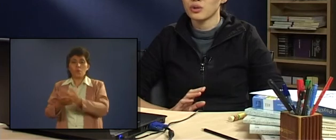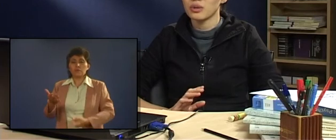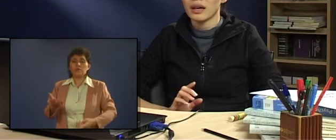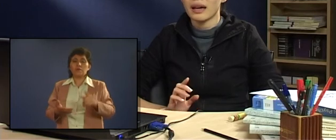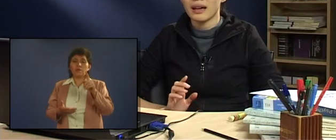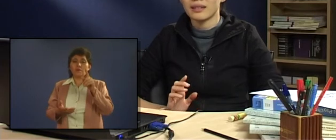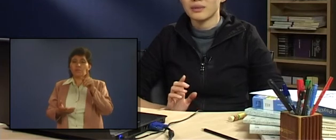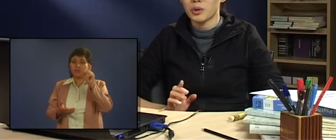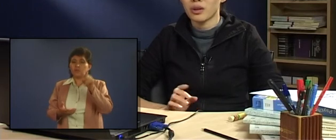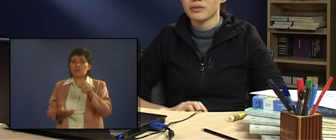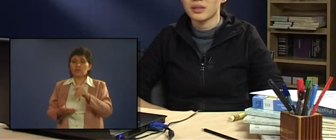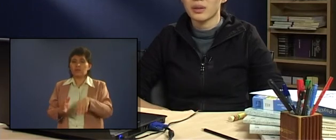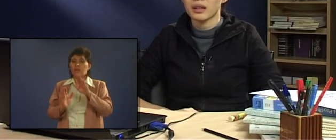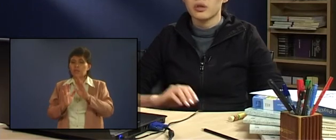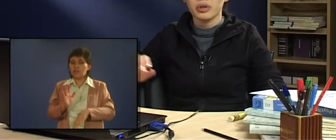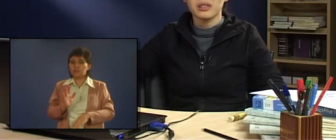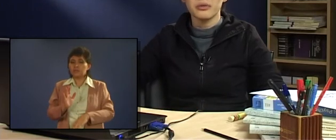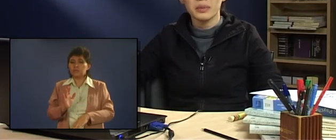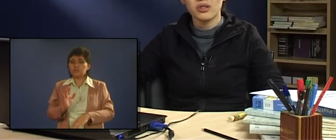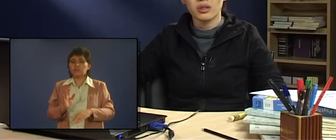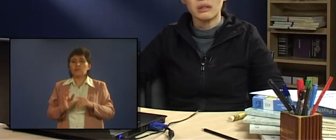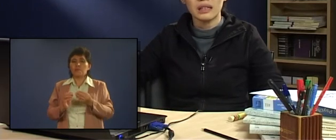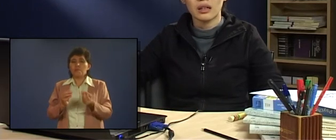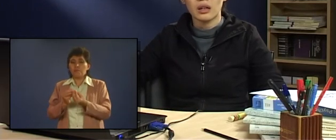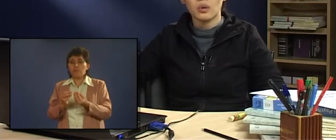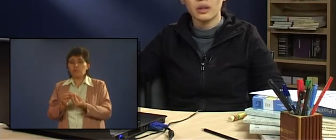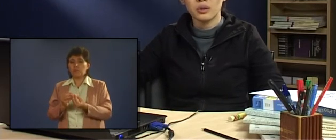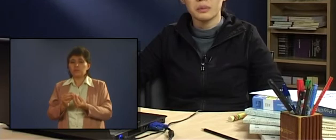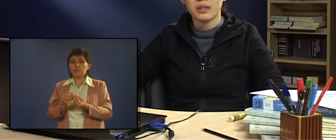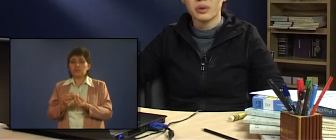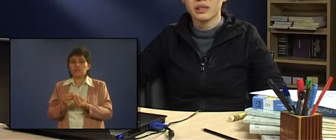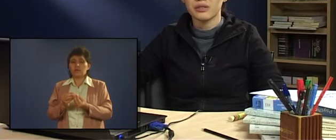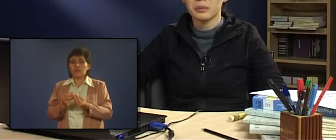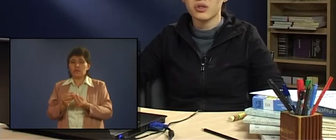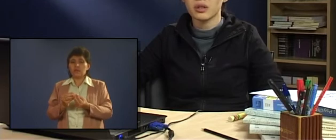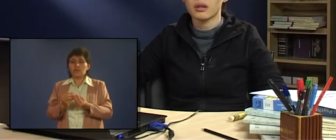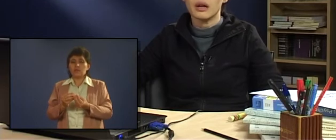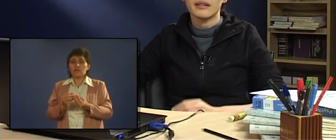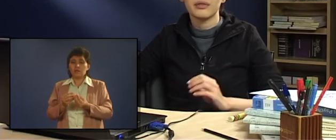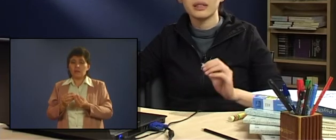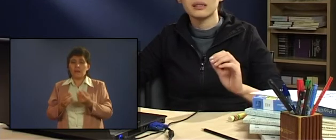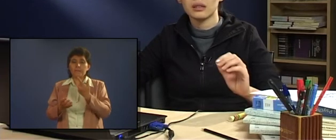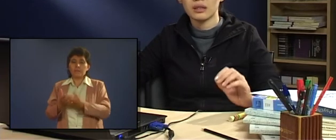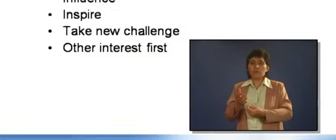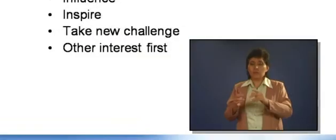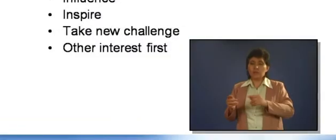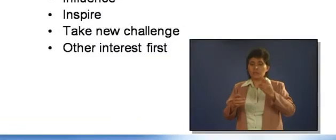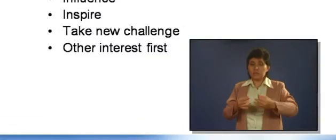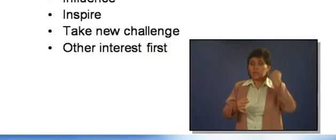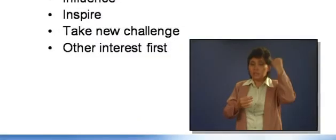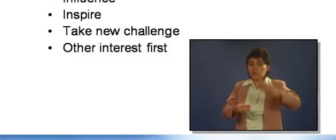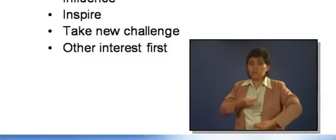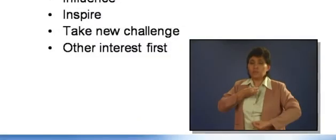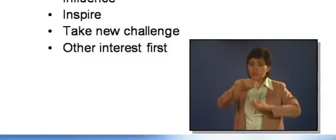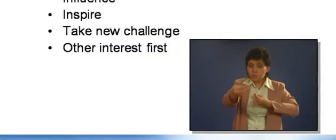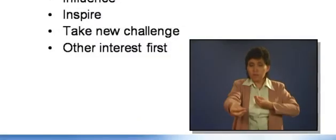this two and more of this one transformational leader what do you mean by transformational the first thing that